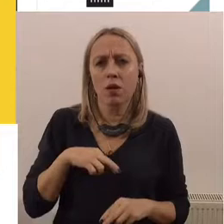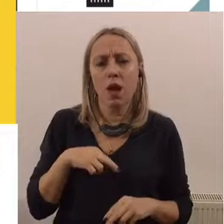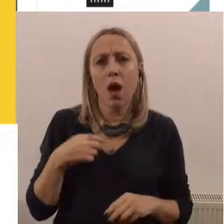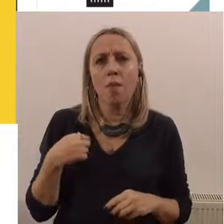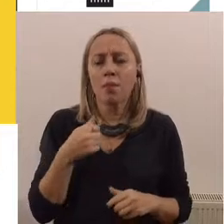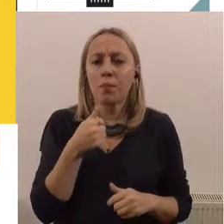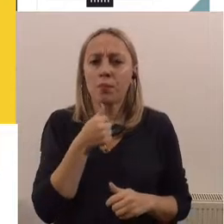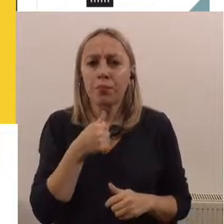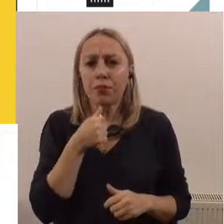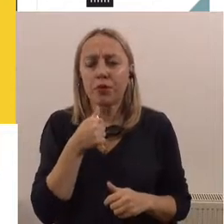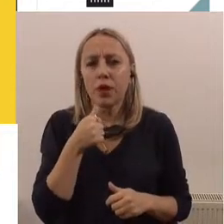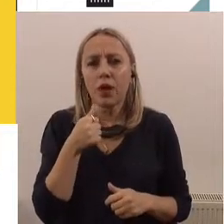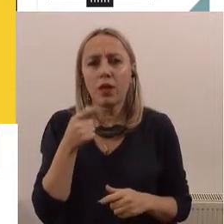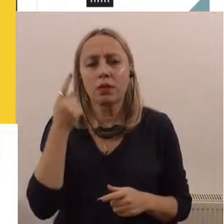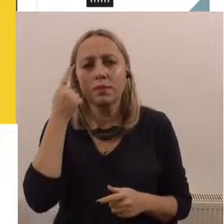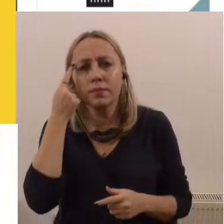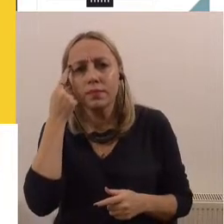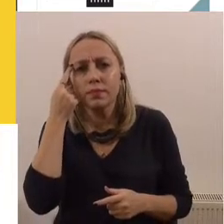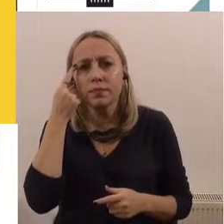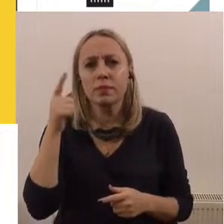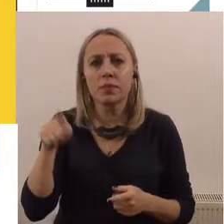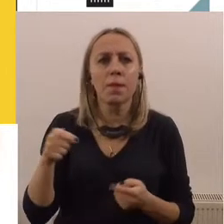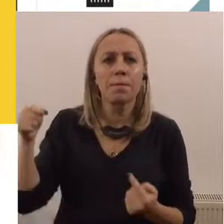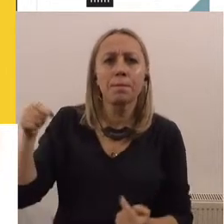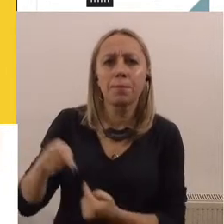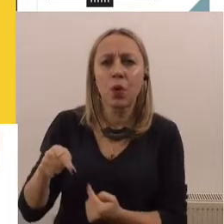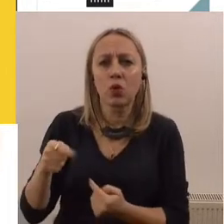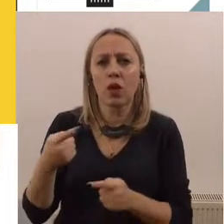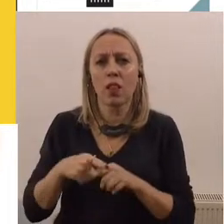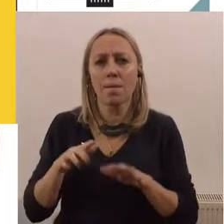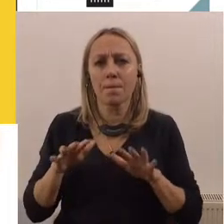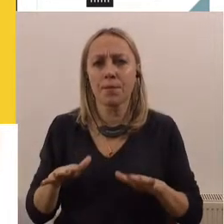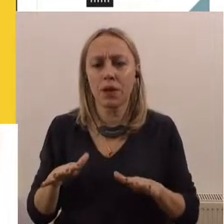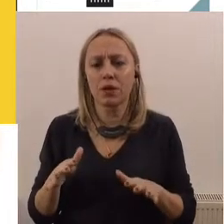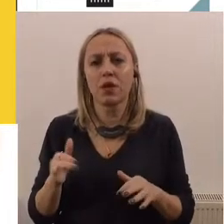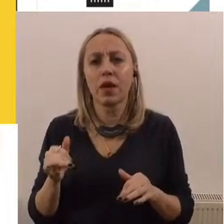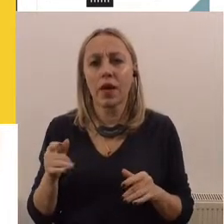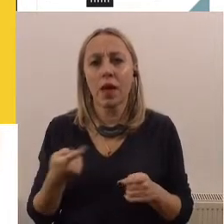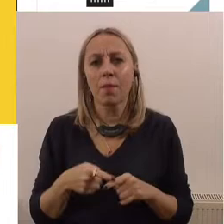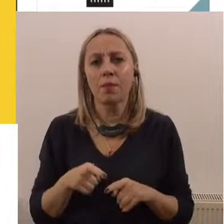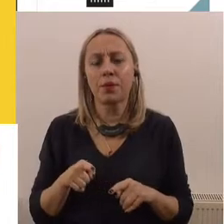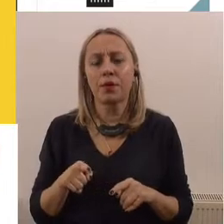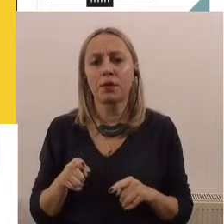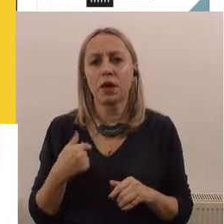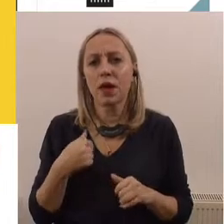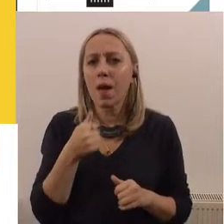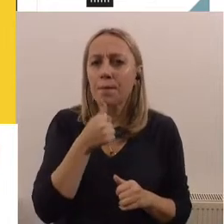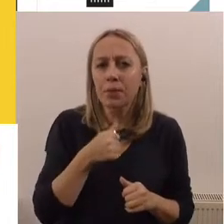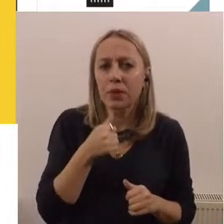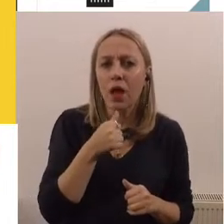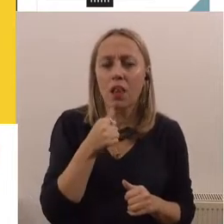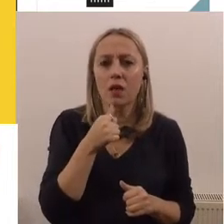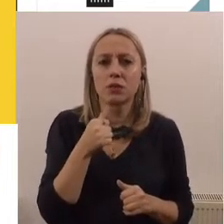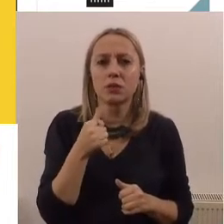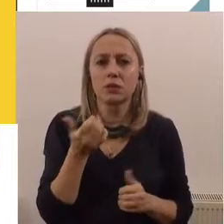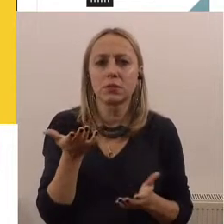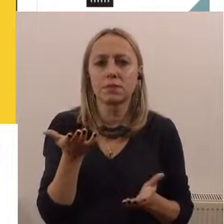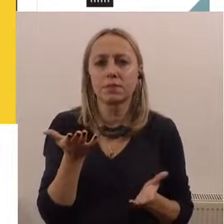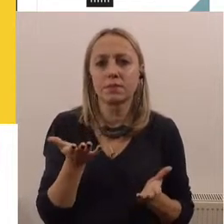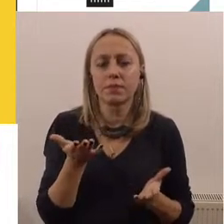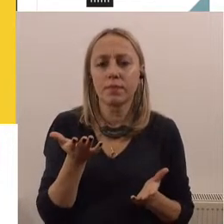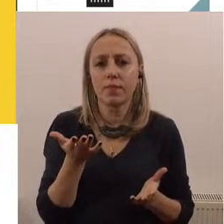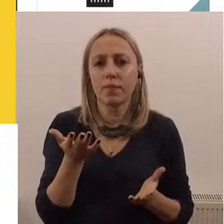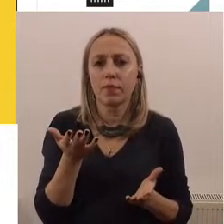this place, but in the same time, I try to bring